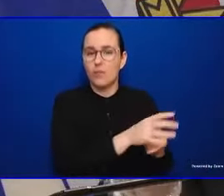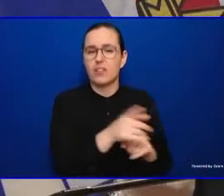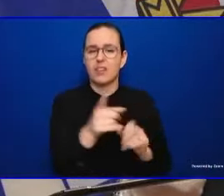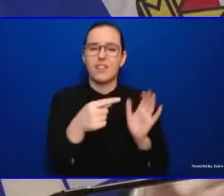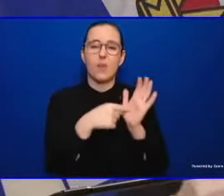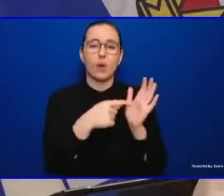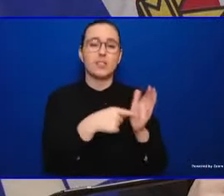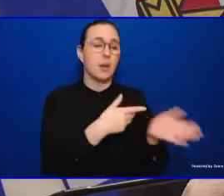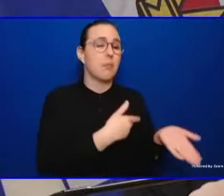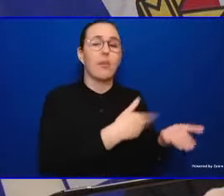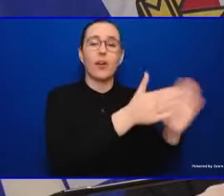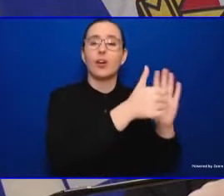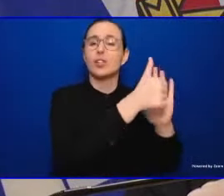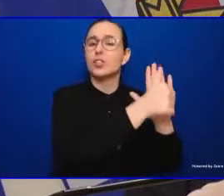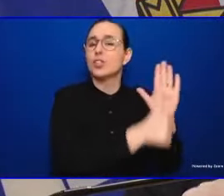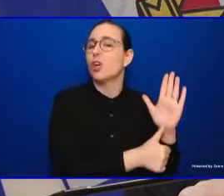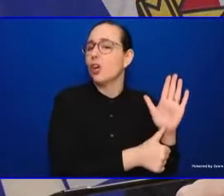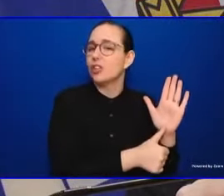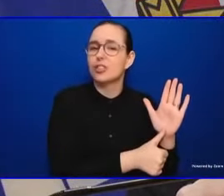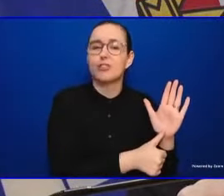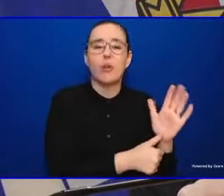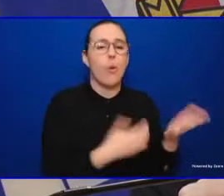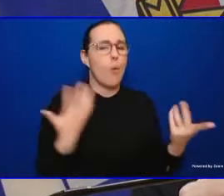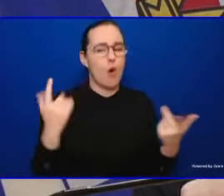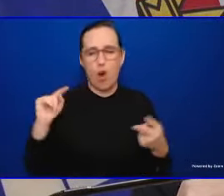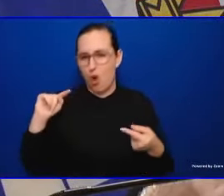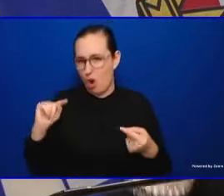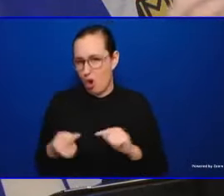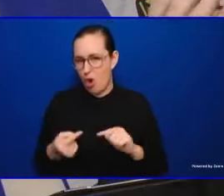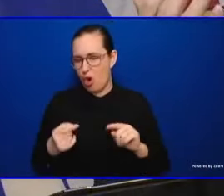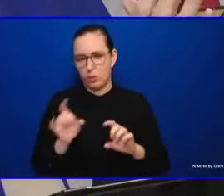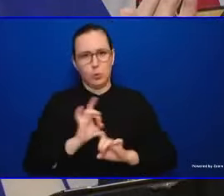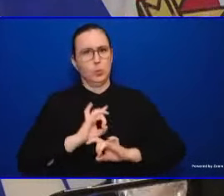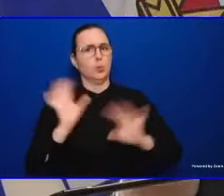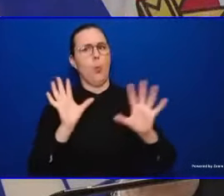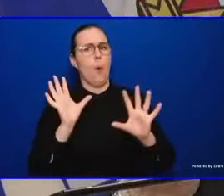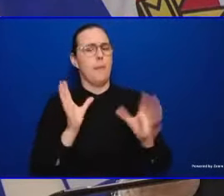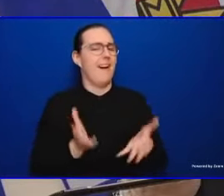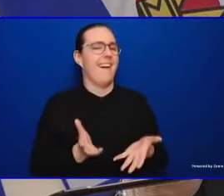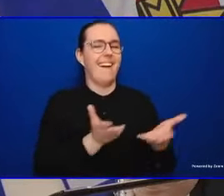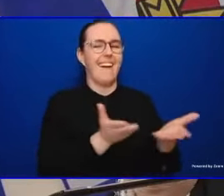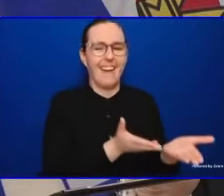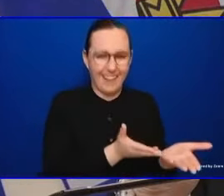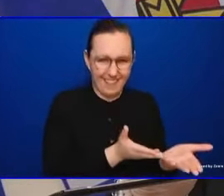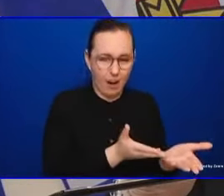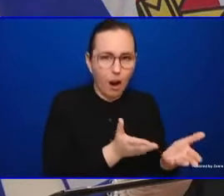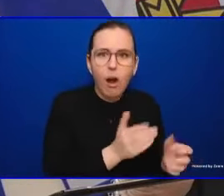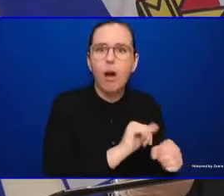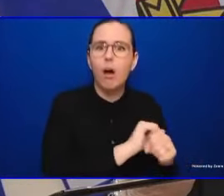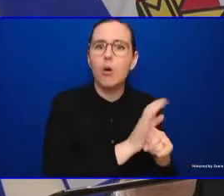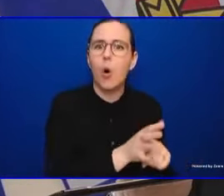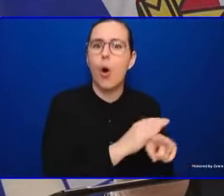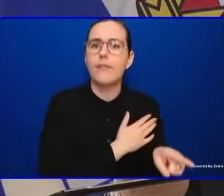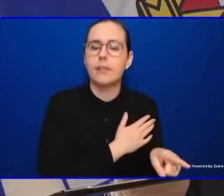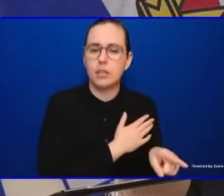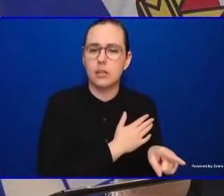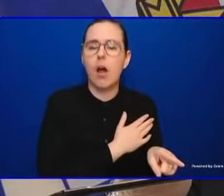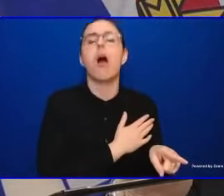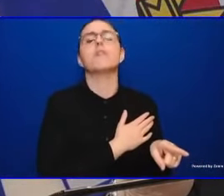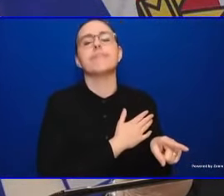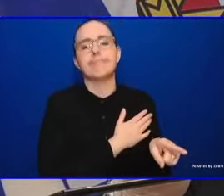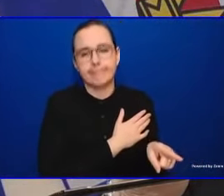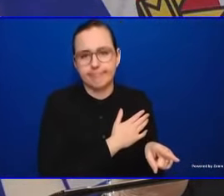surgery, might have had a COVID screen and had a positive test. People who, we have a couple of outbreaks right now in acute